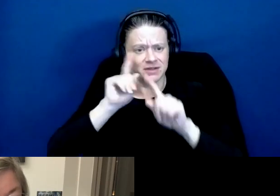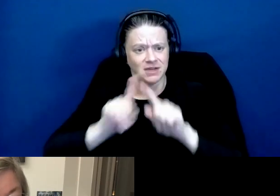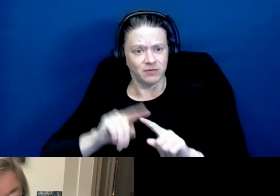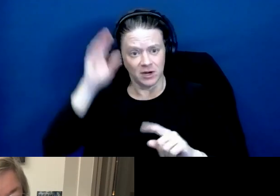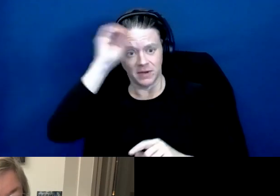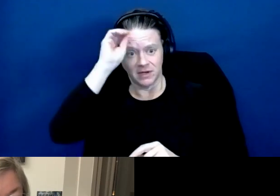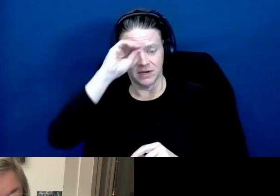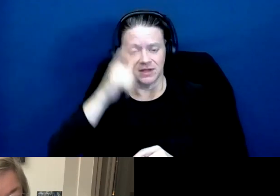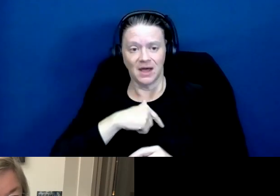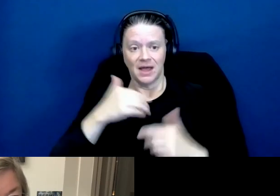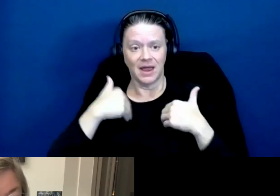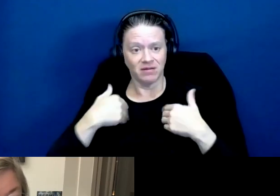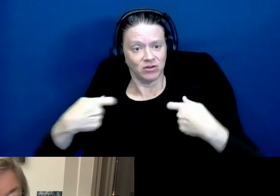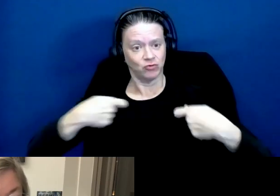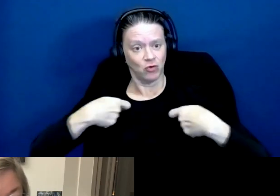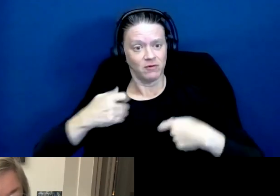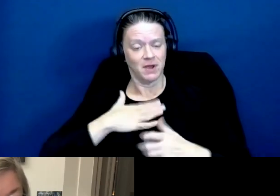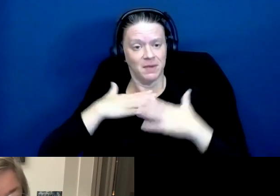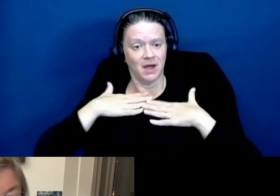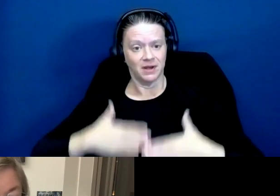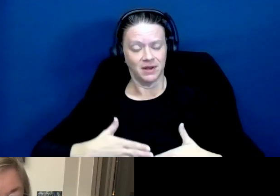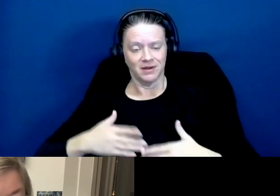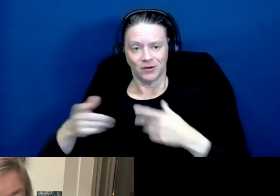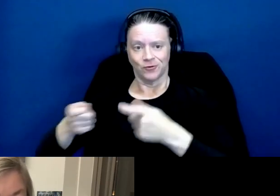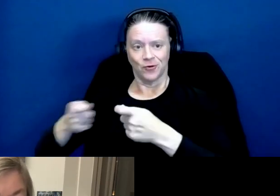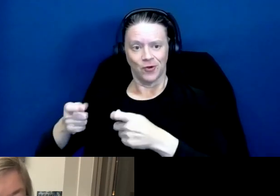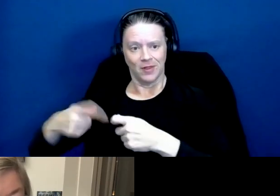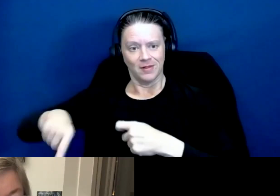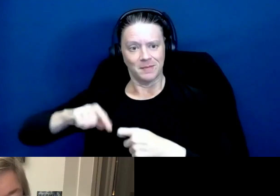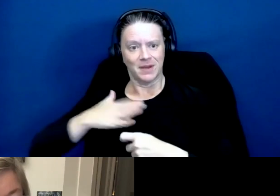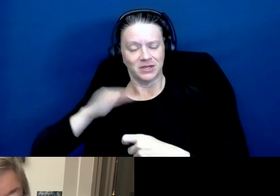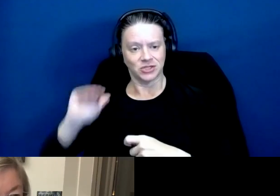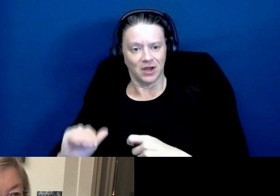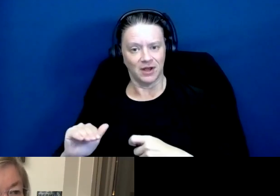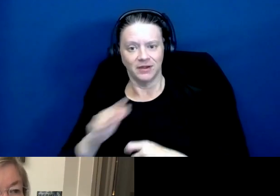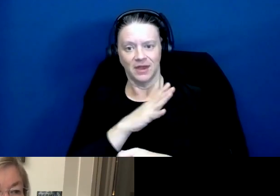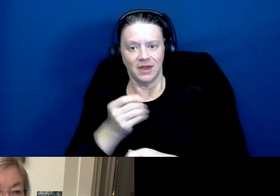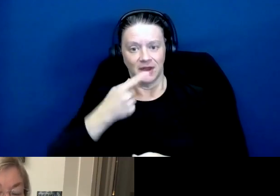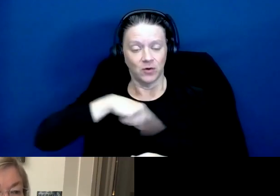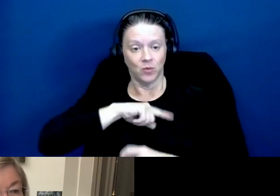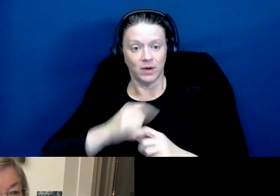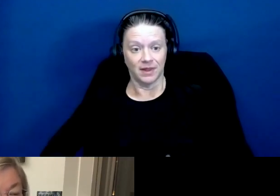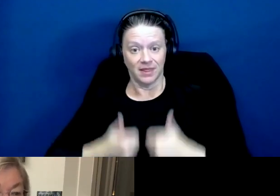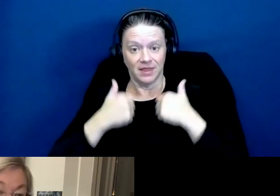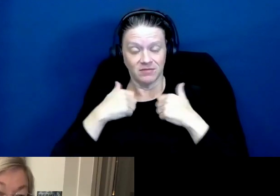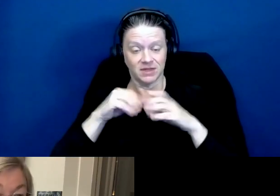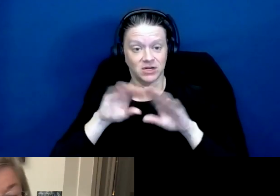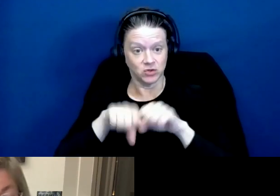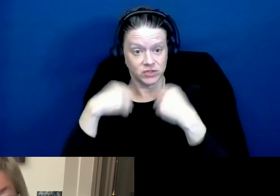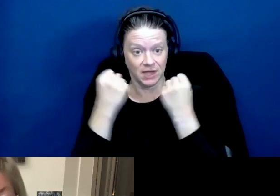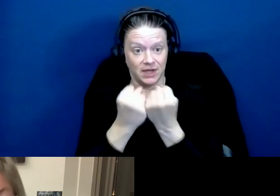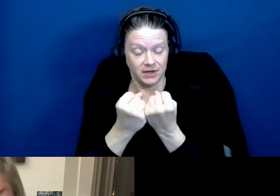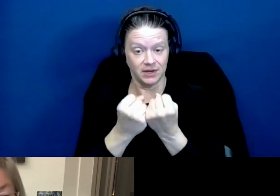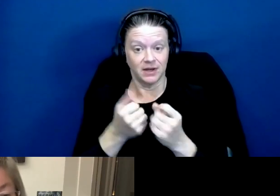agency over my body, and I'm making decisions for myself. And so and we live in a society